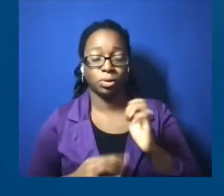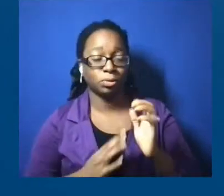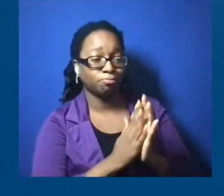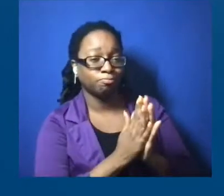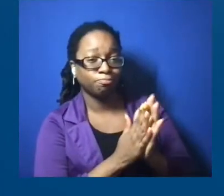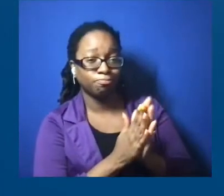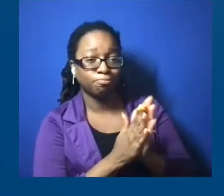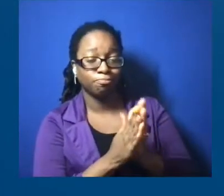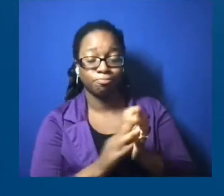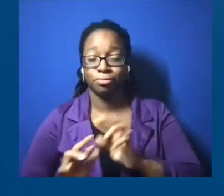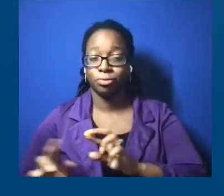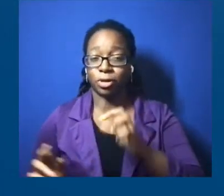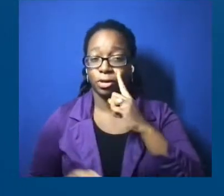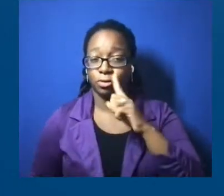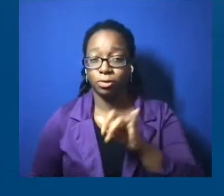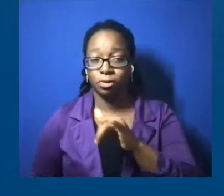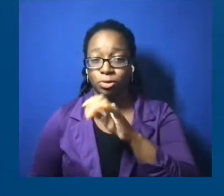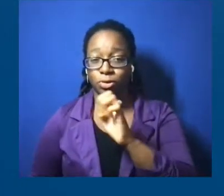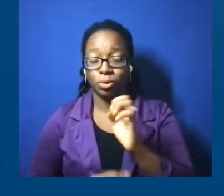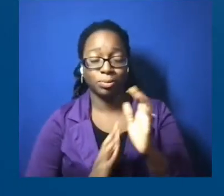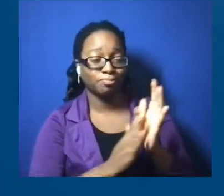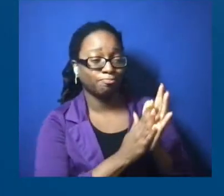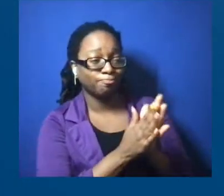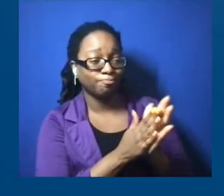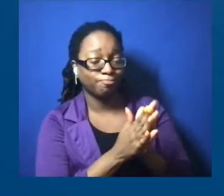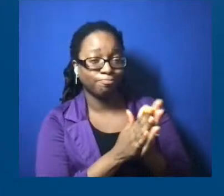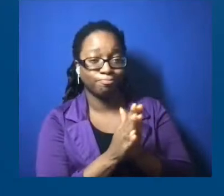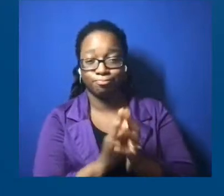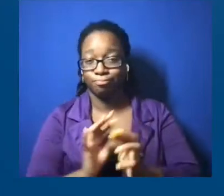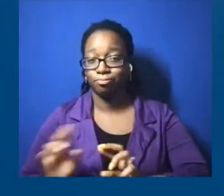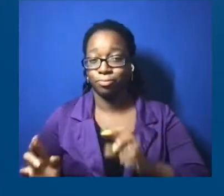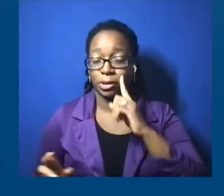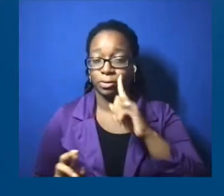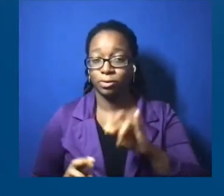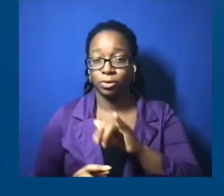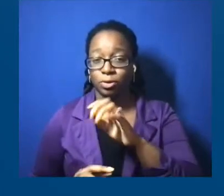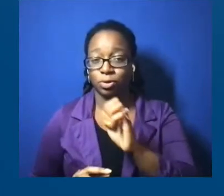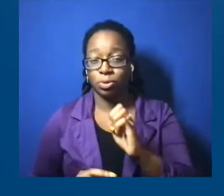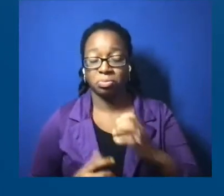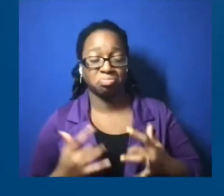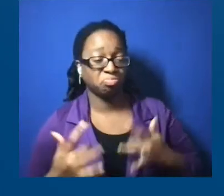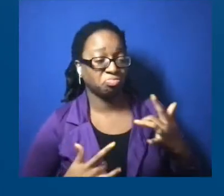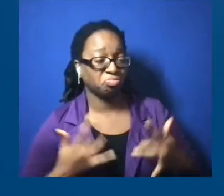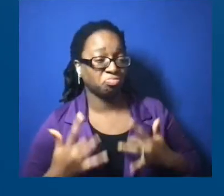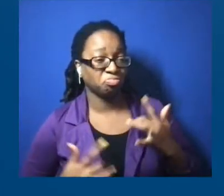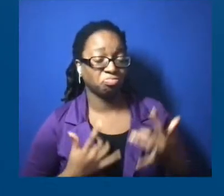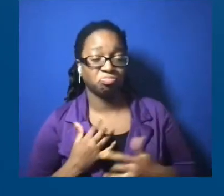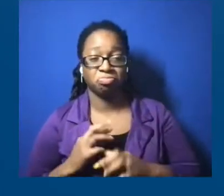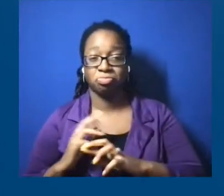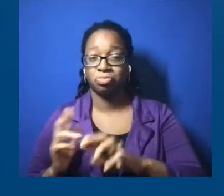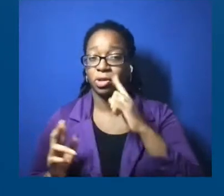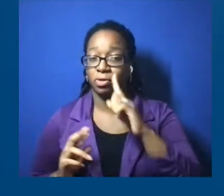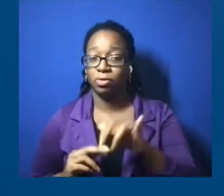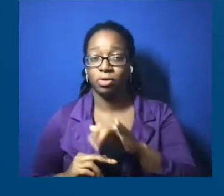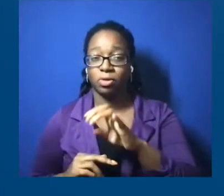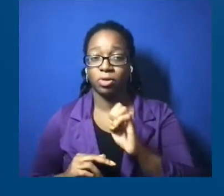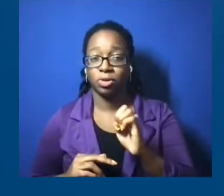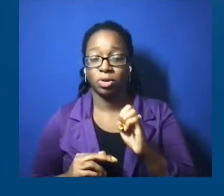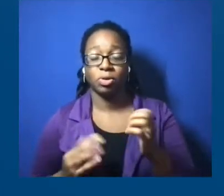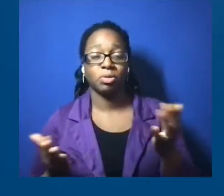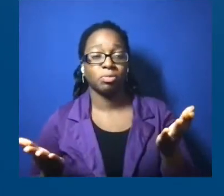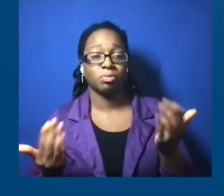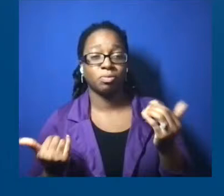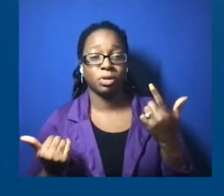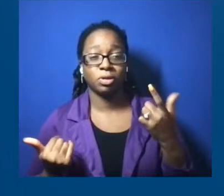Joe! Ready for Joe! Ready for Joe! Ready for Joe! Let's go Joe! Let's